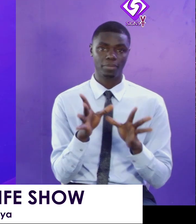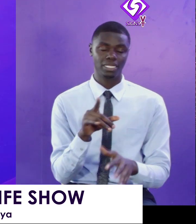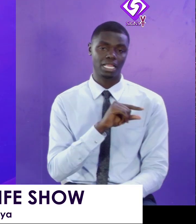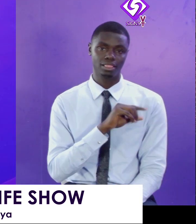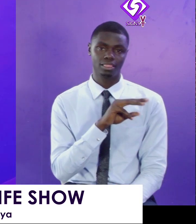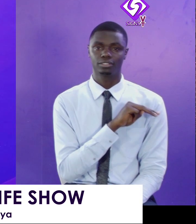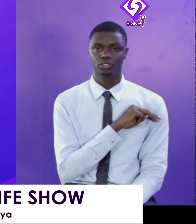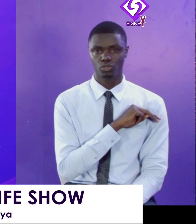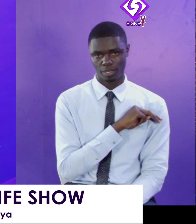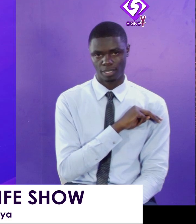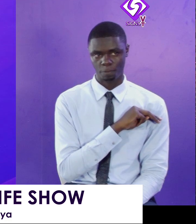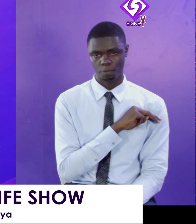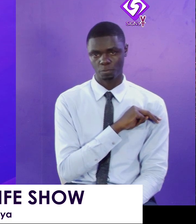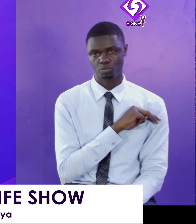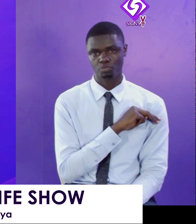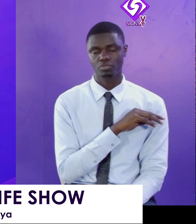Gideon Minor.